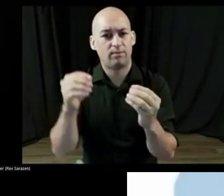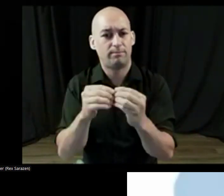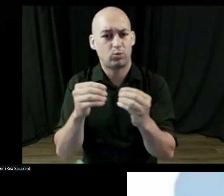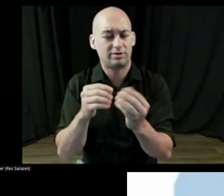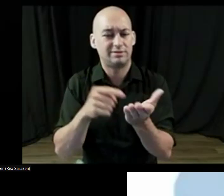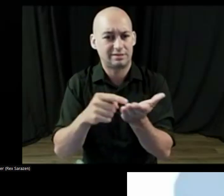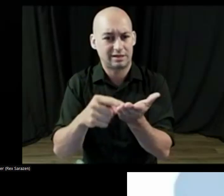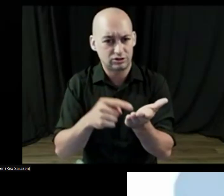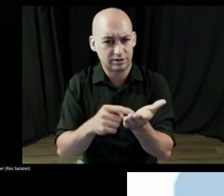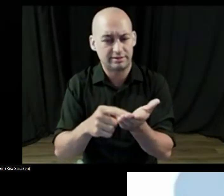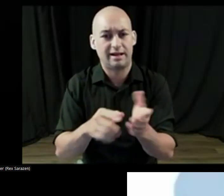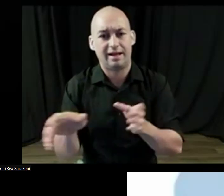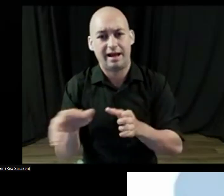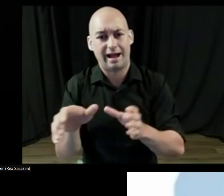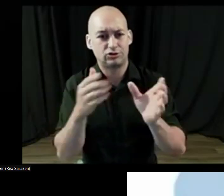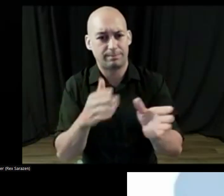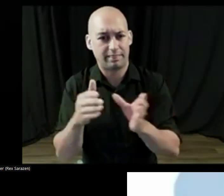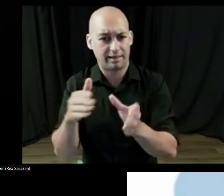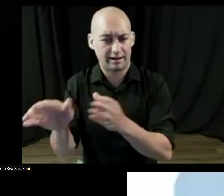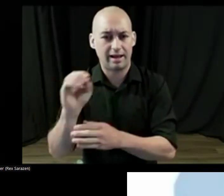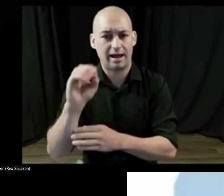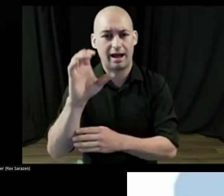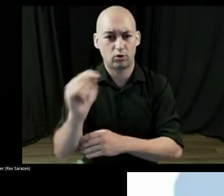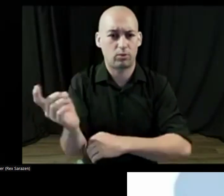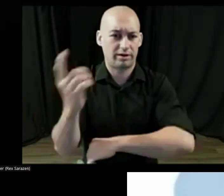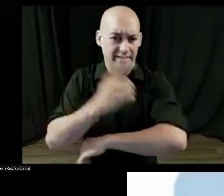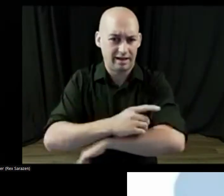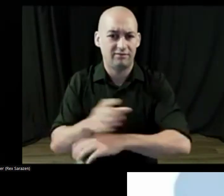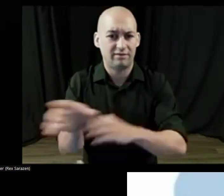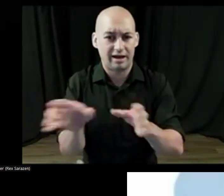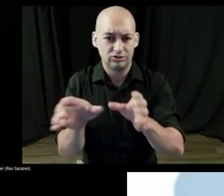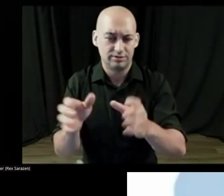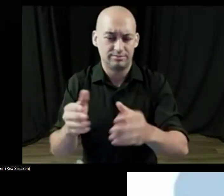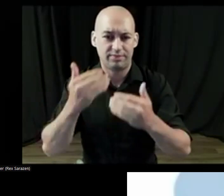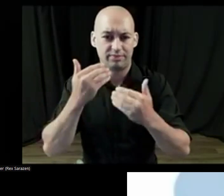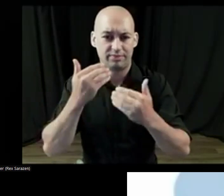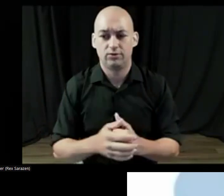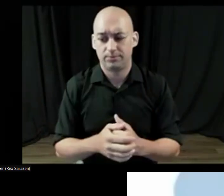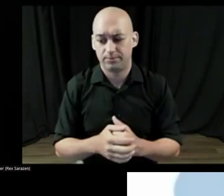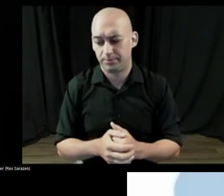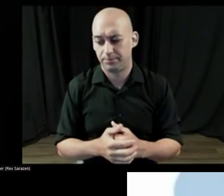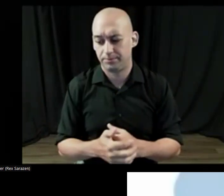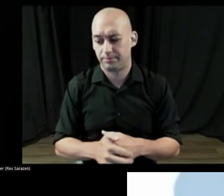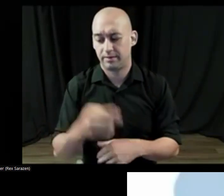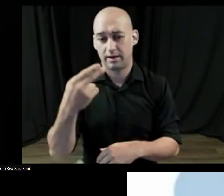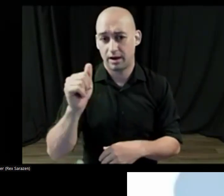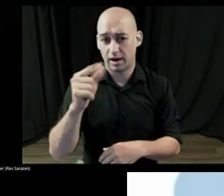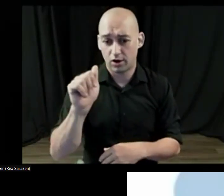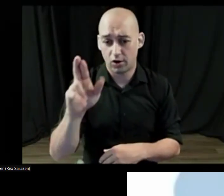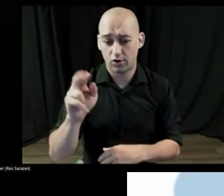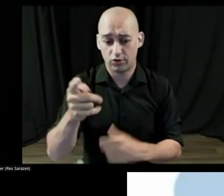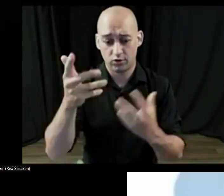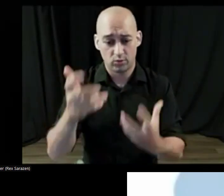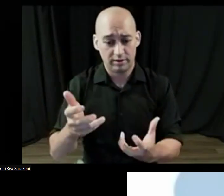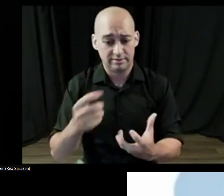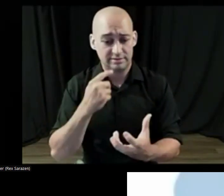planning at the October Day of Action. Thank you. Hagar, would you like to say